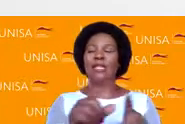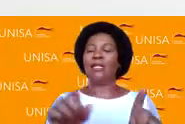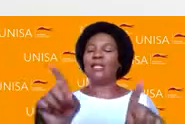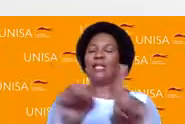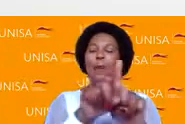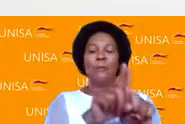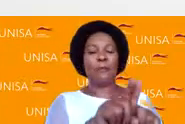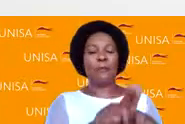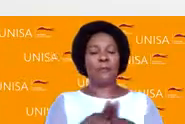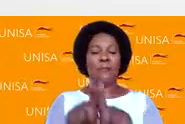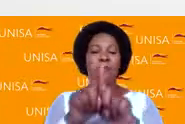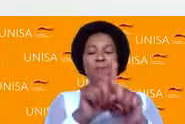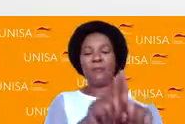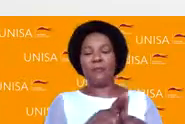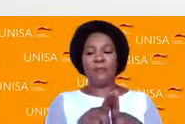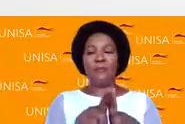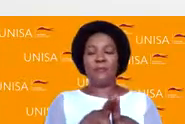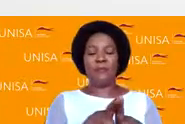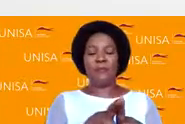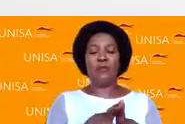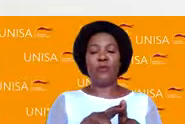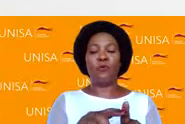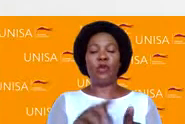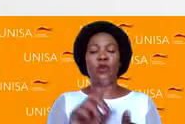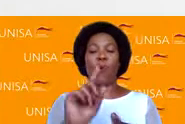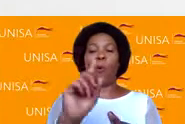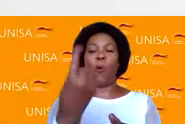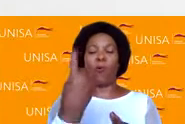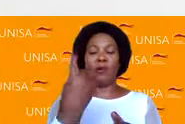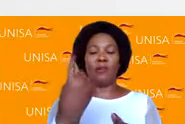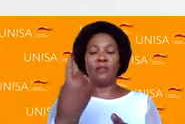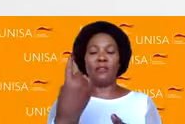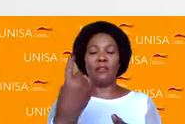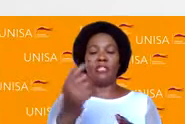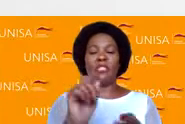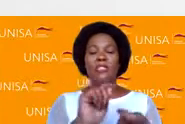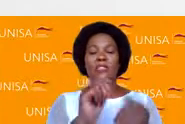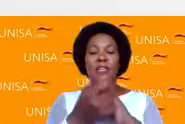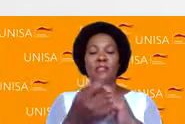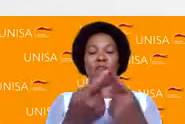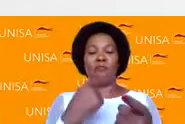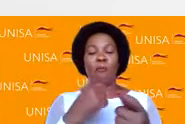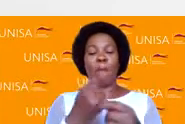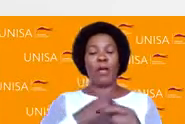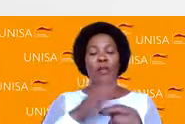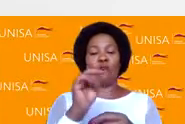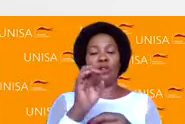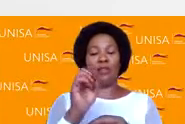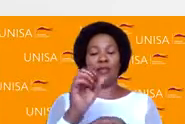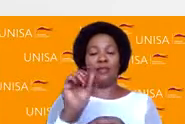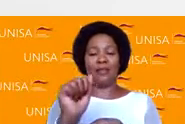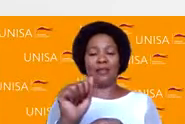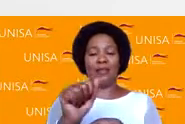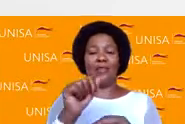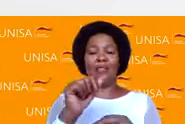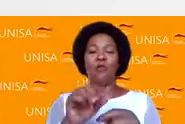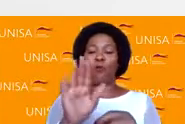your myUnisa password, and that will sync up with what your password is for myLife.